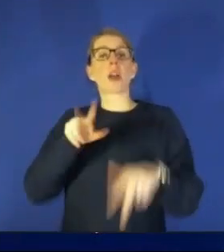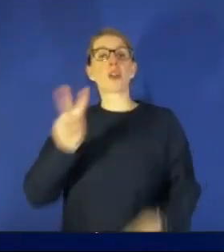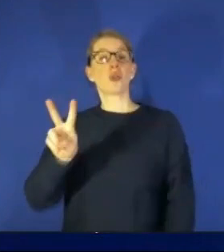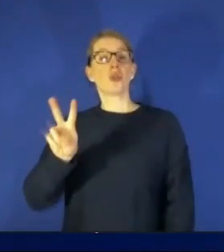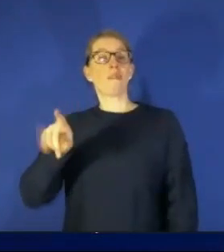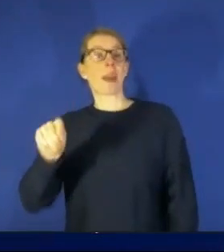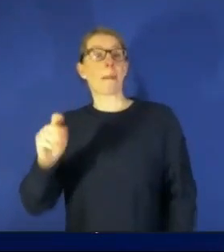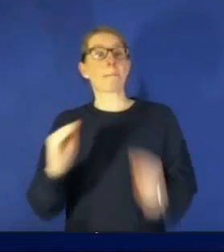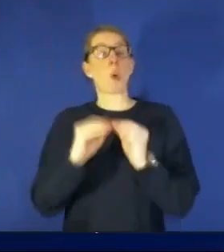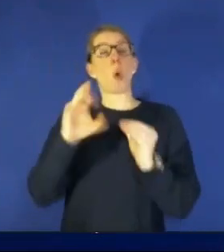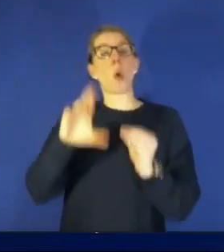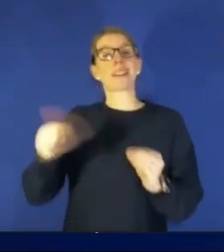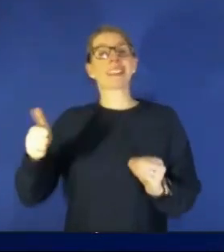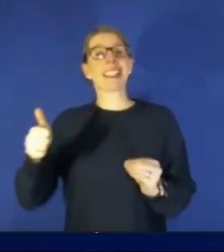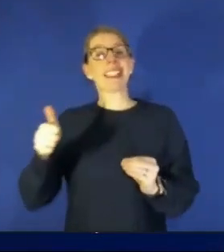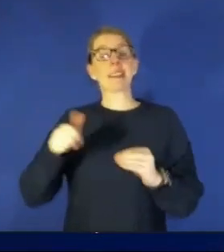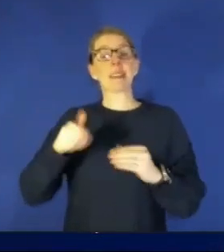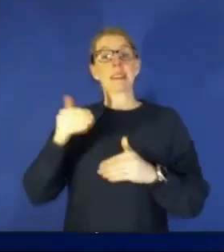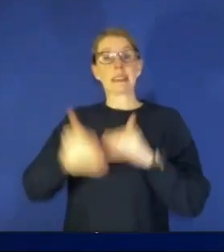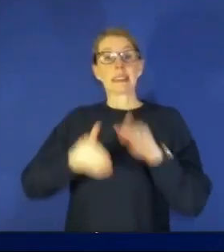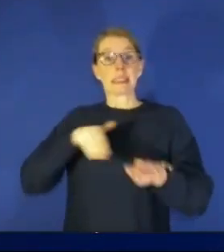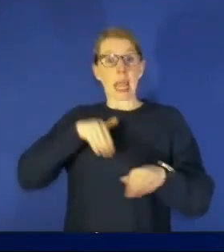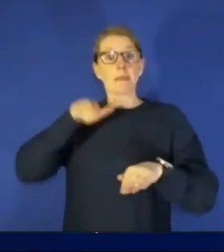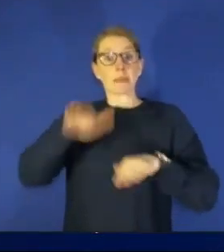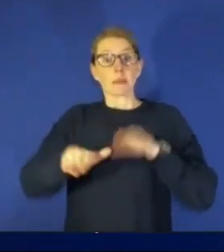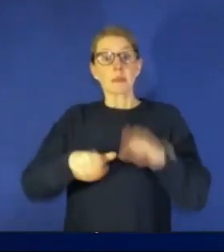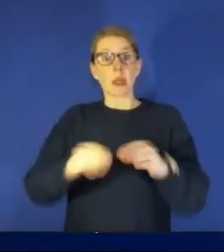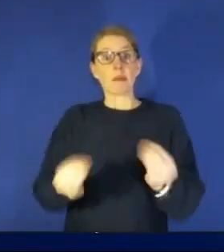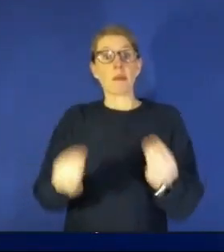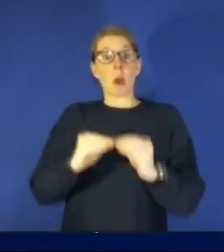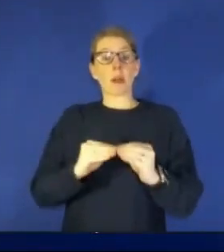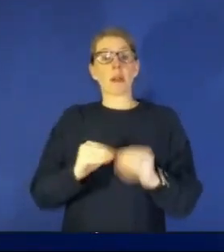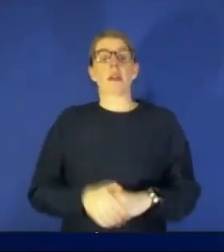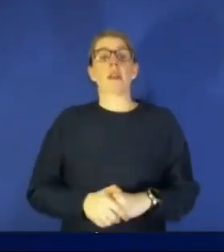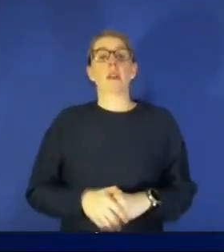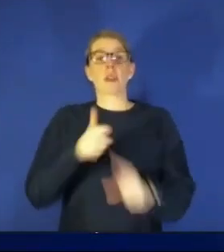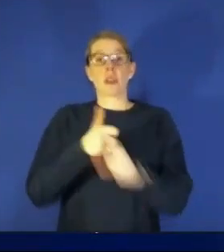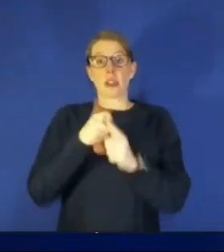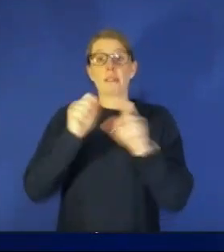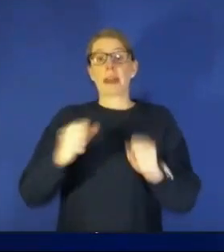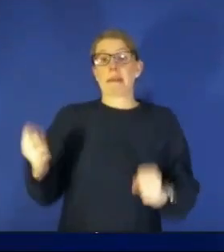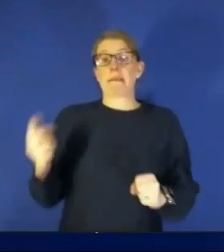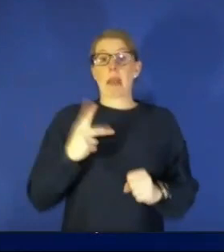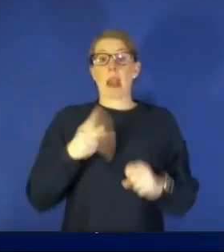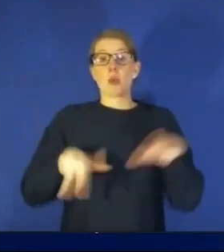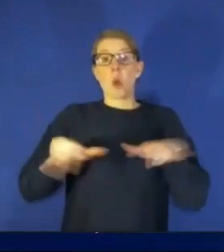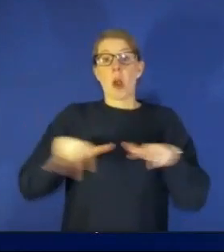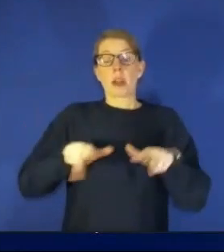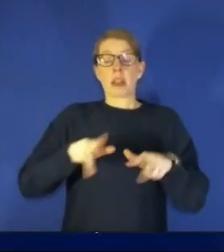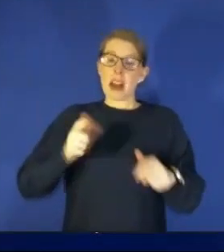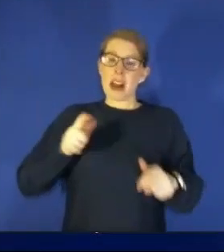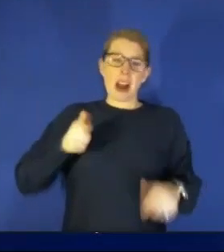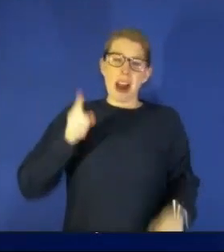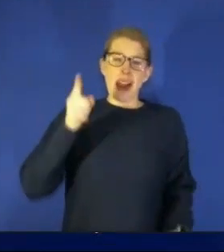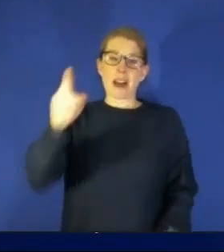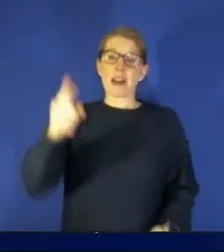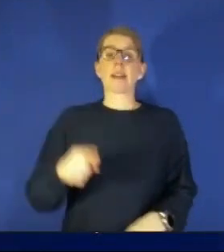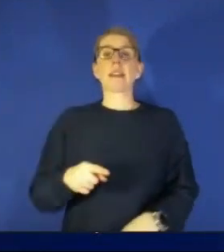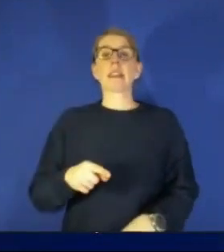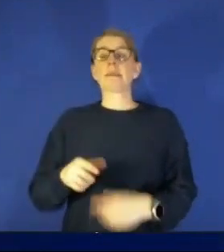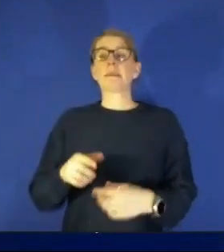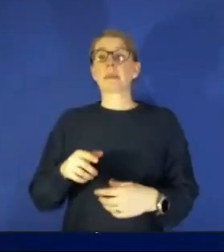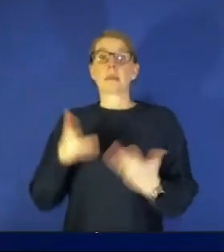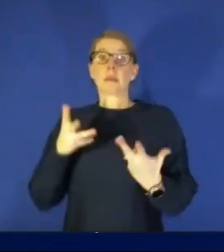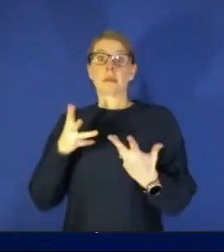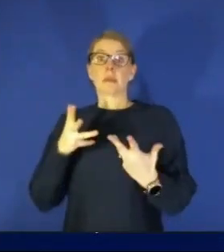steps more, eventually you end up, you can get back to walking a really long way, even at age 80. But you've